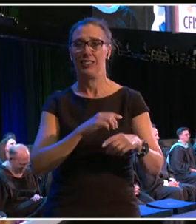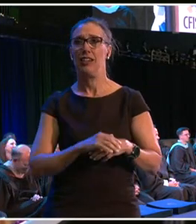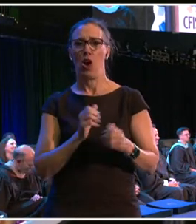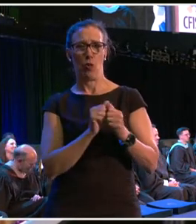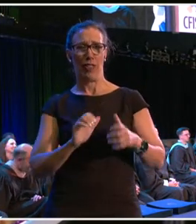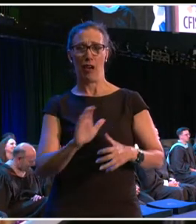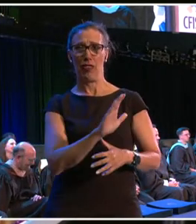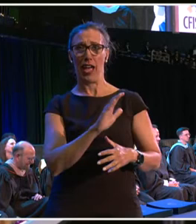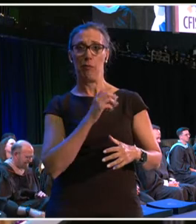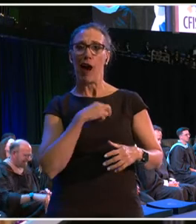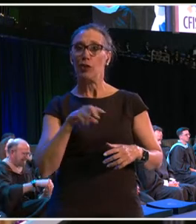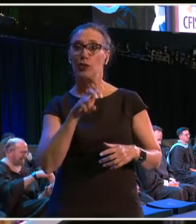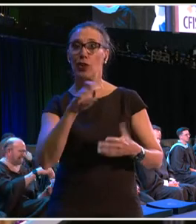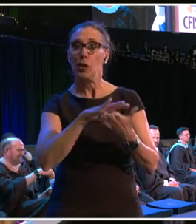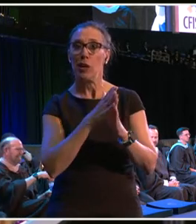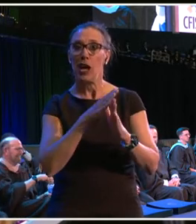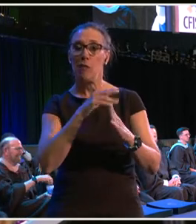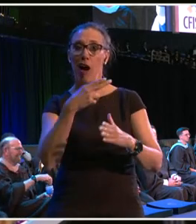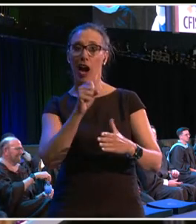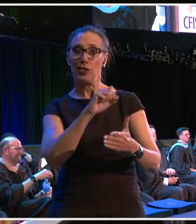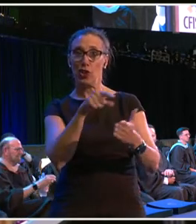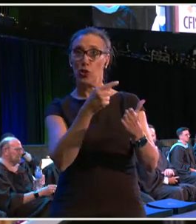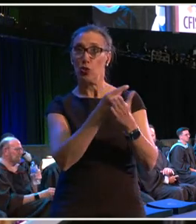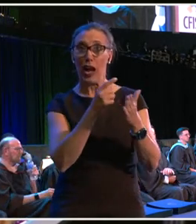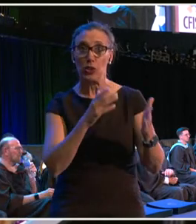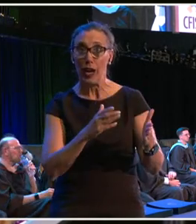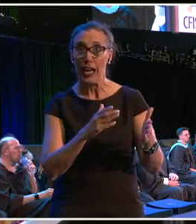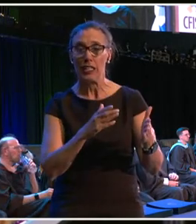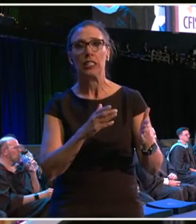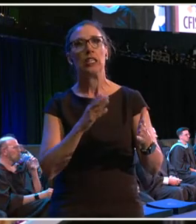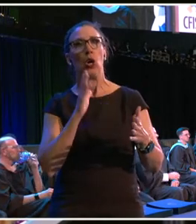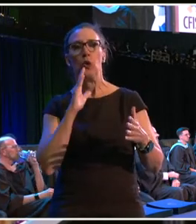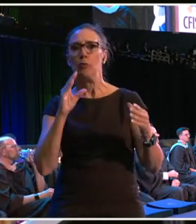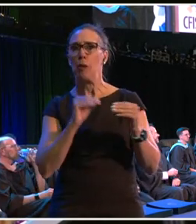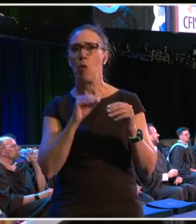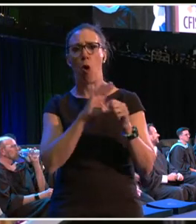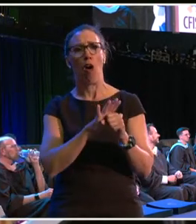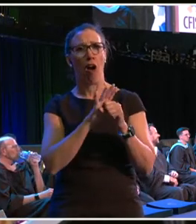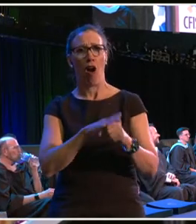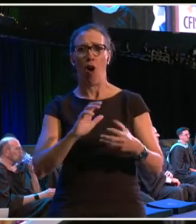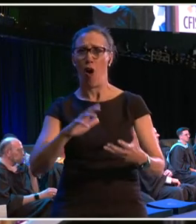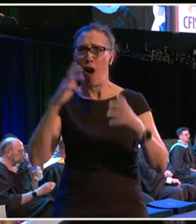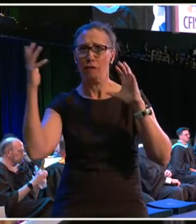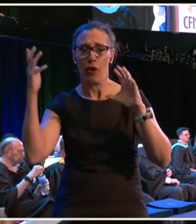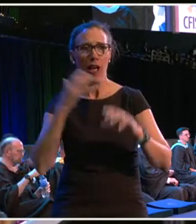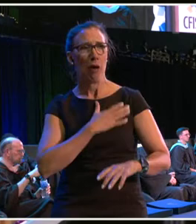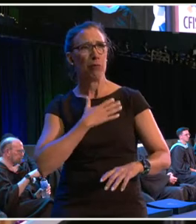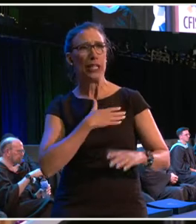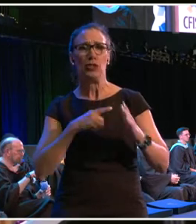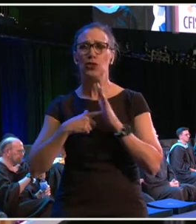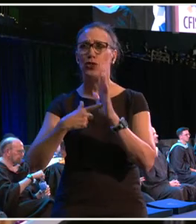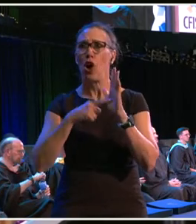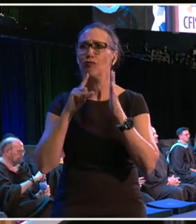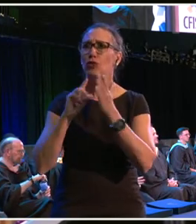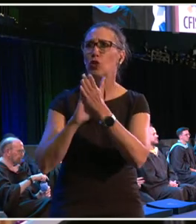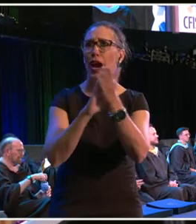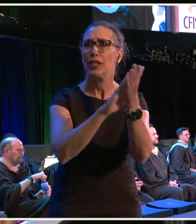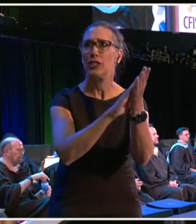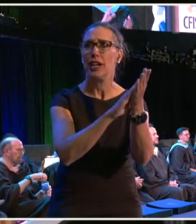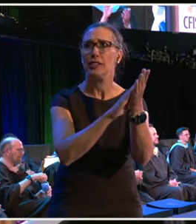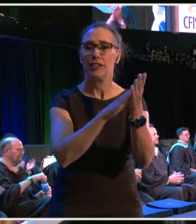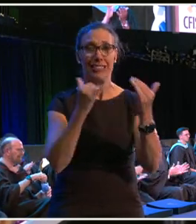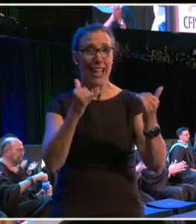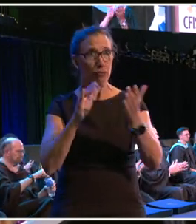Without them, our journey to becoming high school graduates would have been much more tumultuous. Please, let's show our gratitude by giving them a round